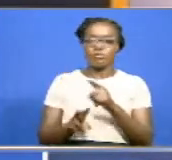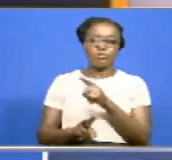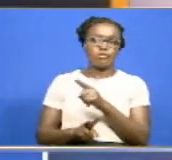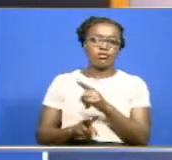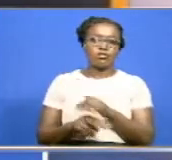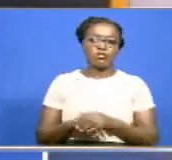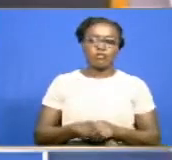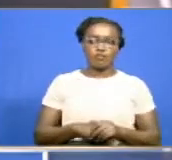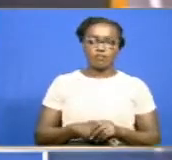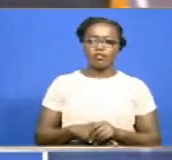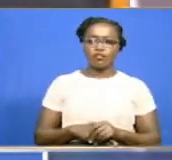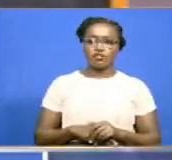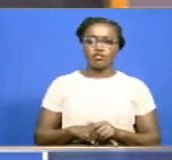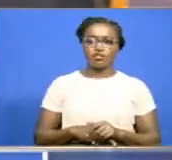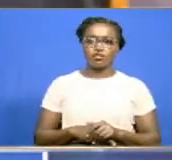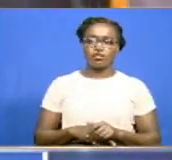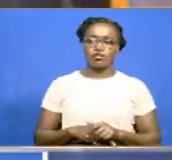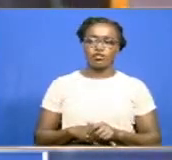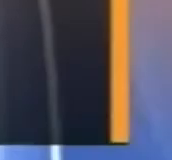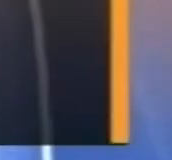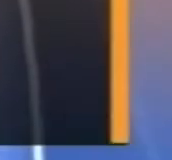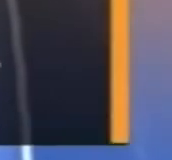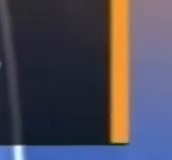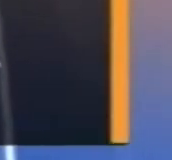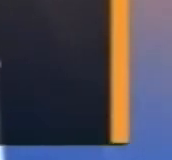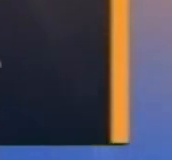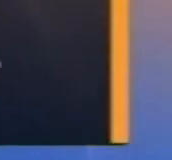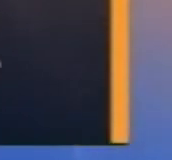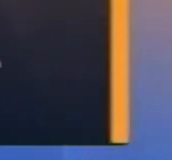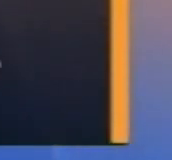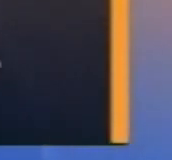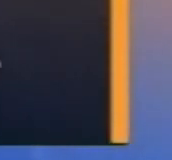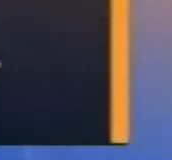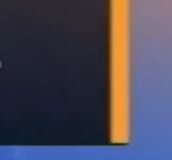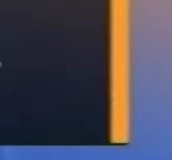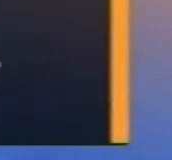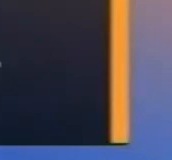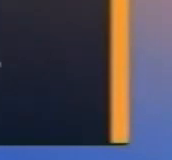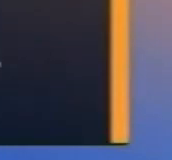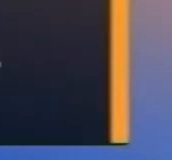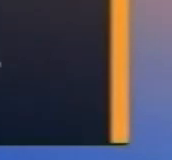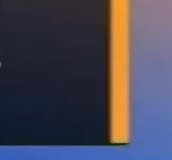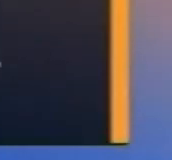0720-01-8602, account name Henry Waweru.